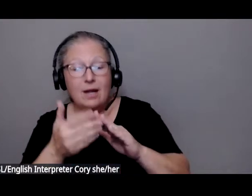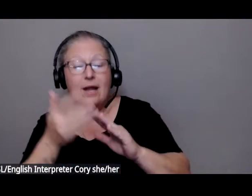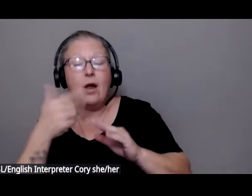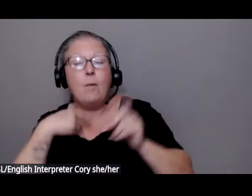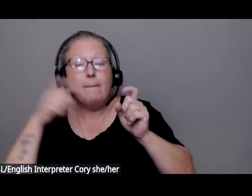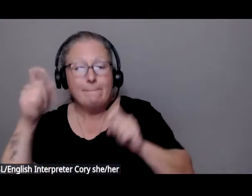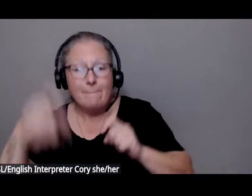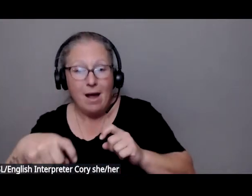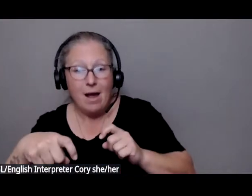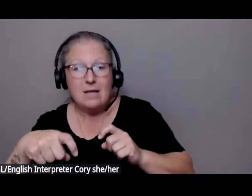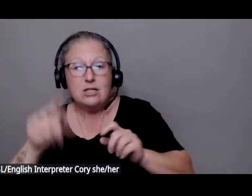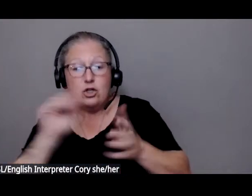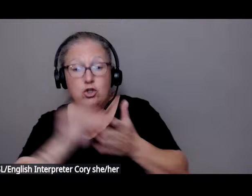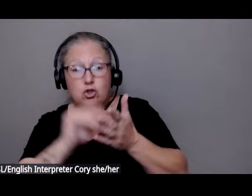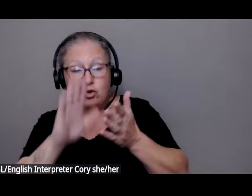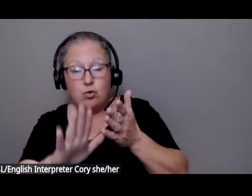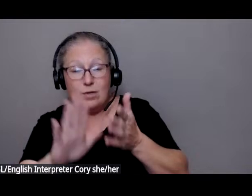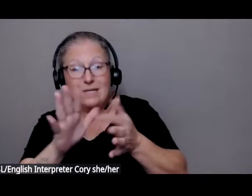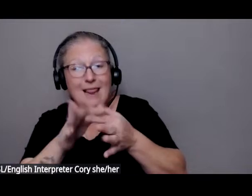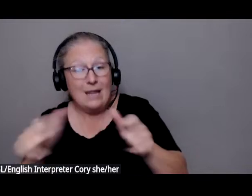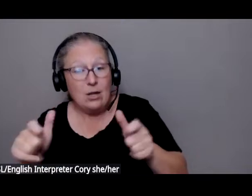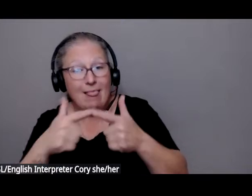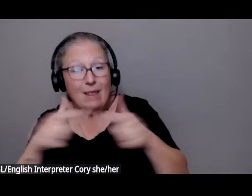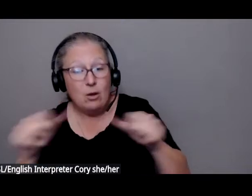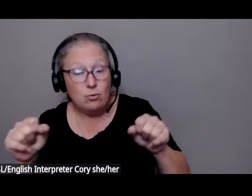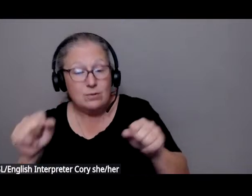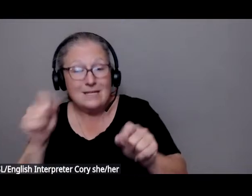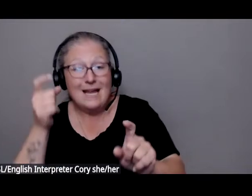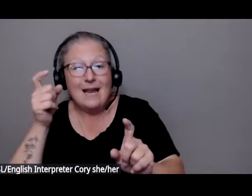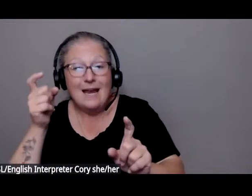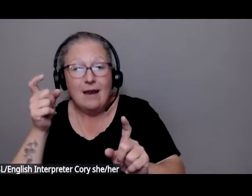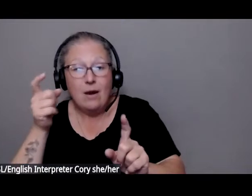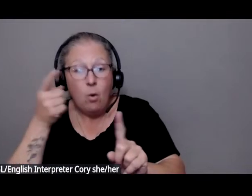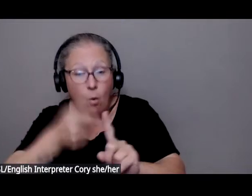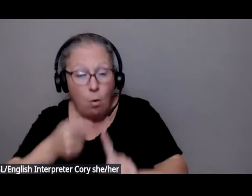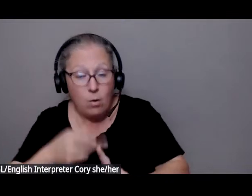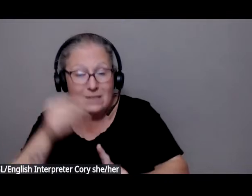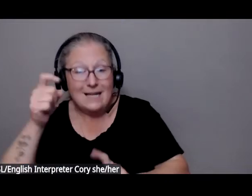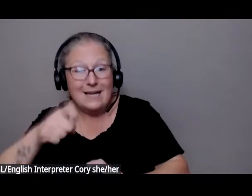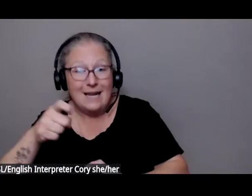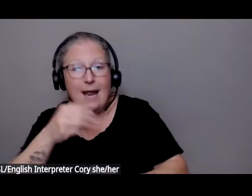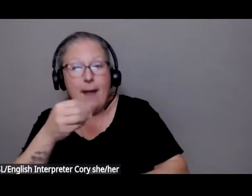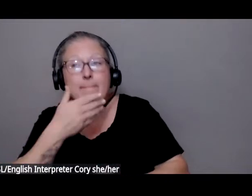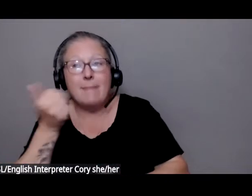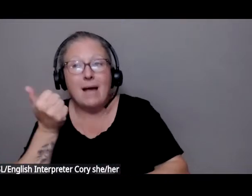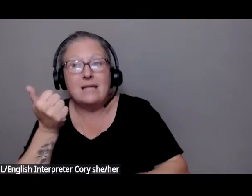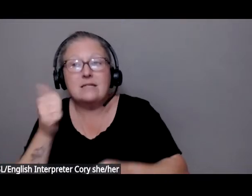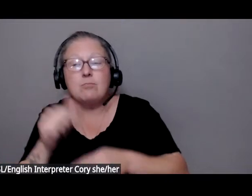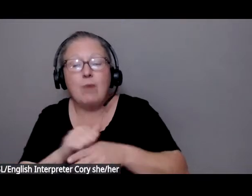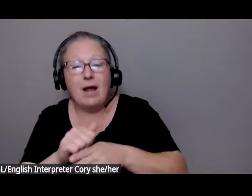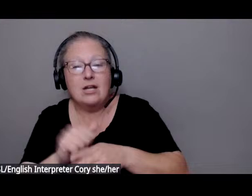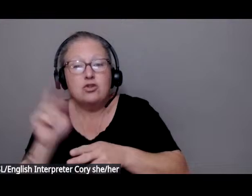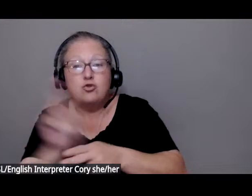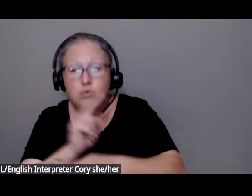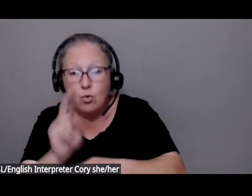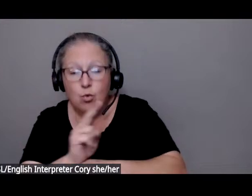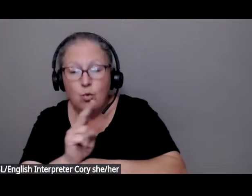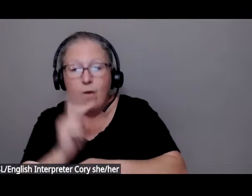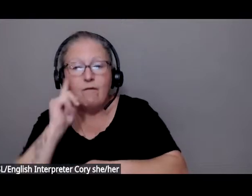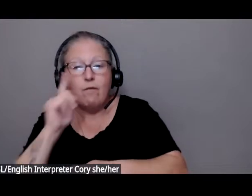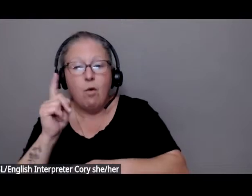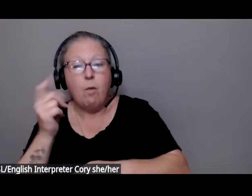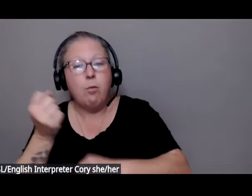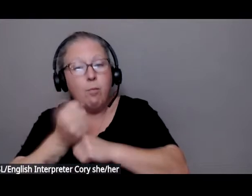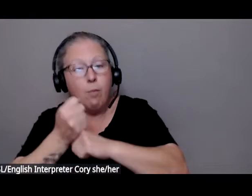must center our students' linguistic needs and goals, as well as use best practices in order to promote